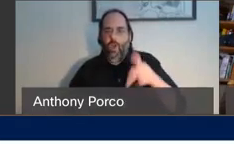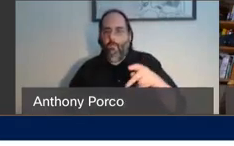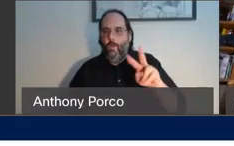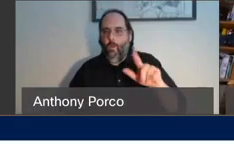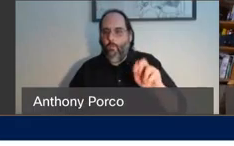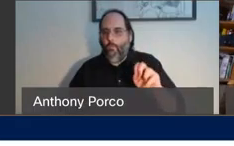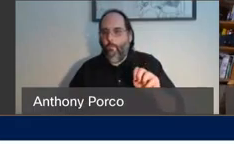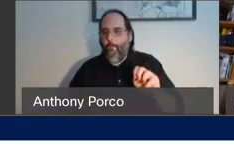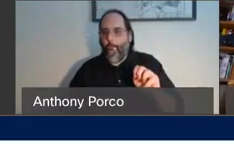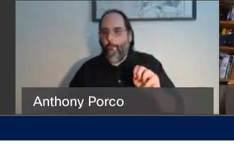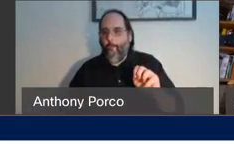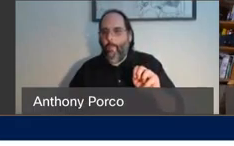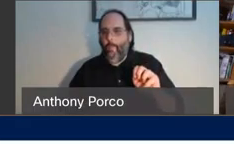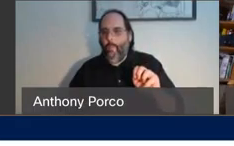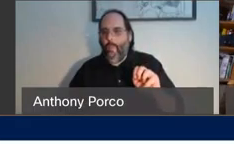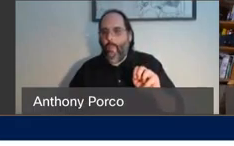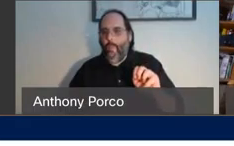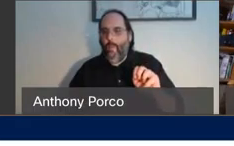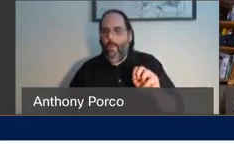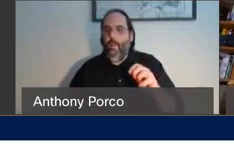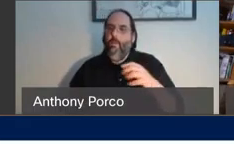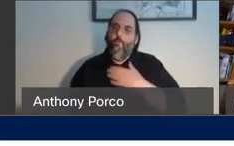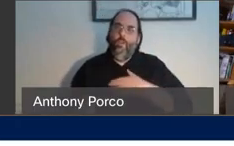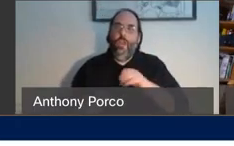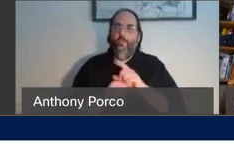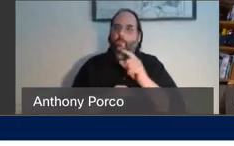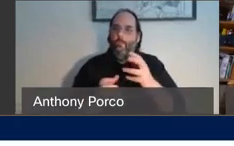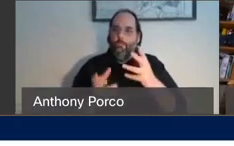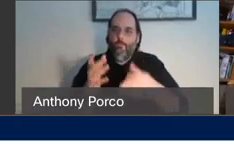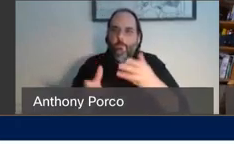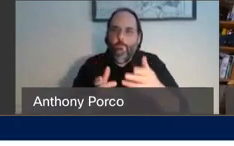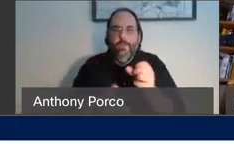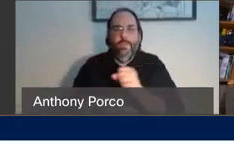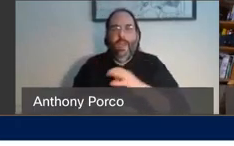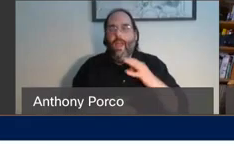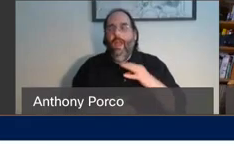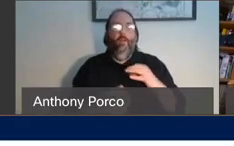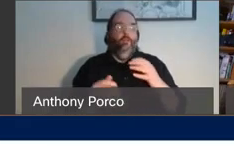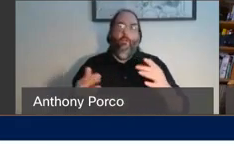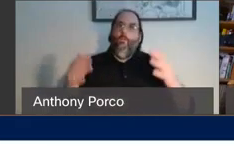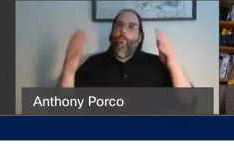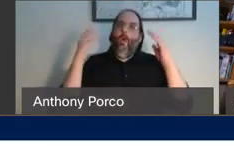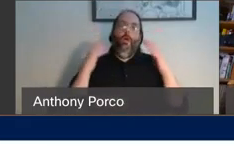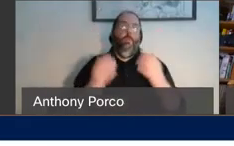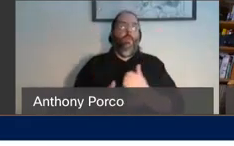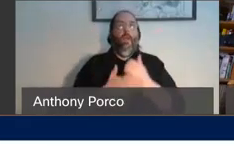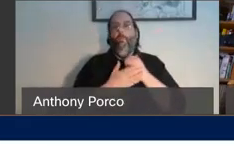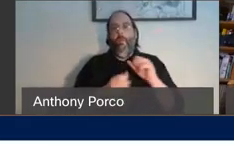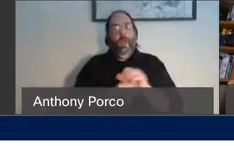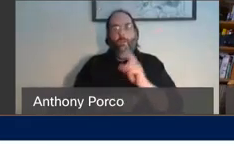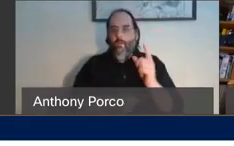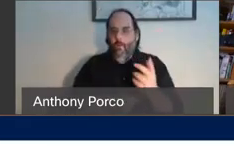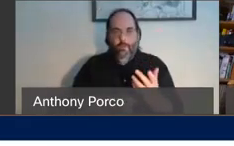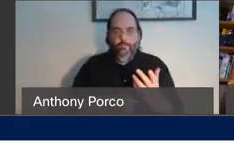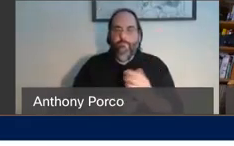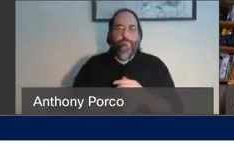calls, constant engagement with staff. It's just been overwhelmingly helpful to everyone, as we're not